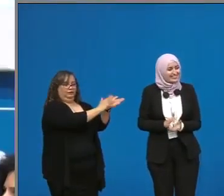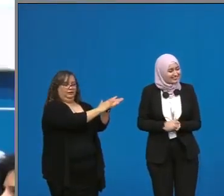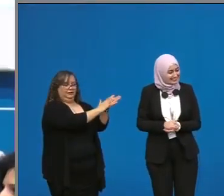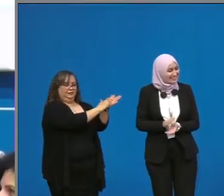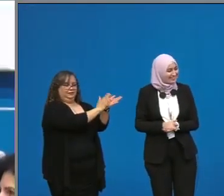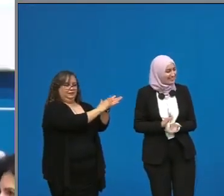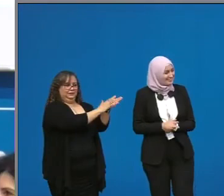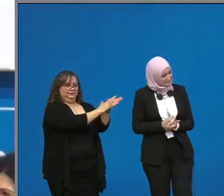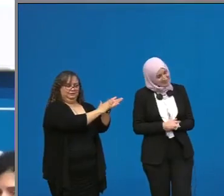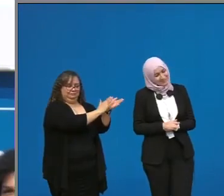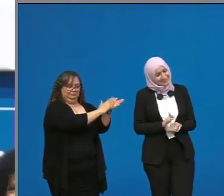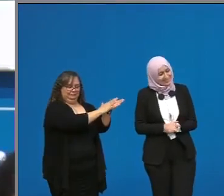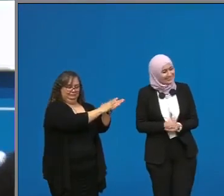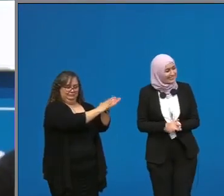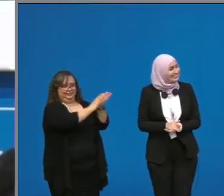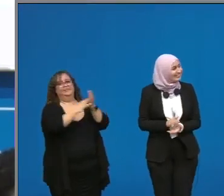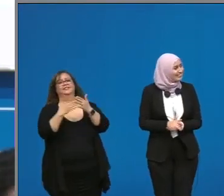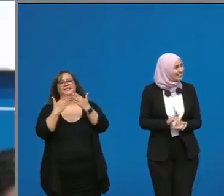day. Thank you so much.